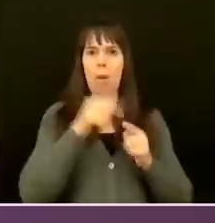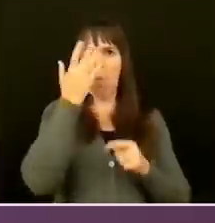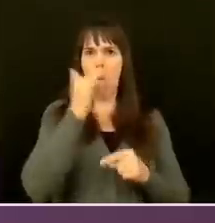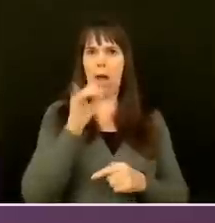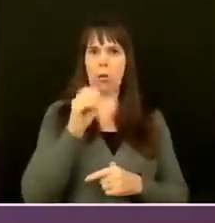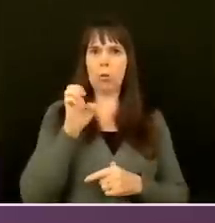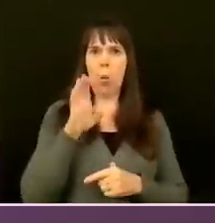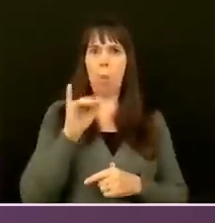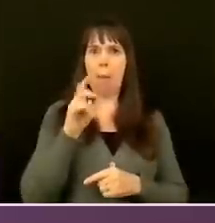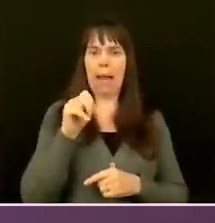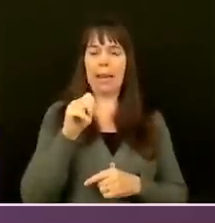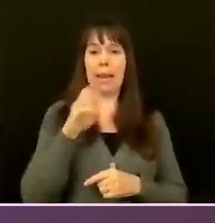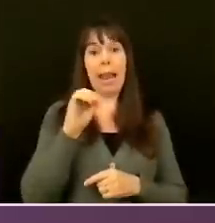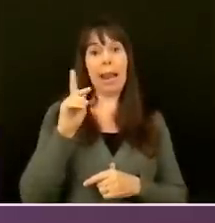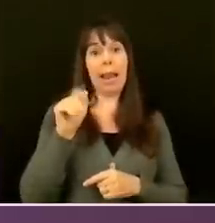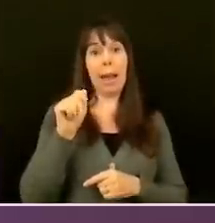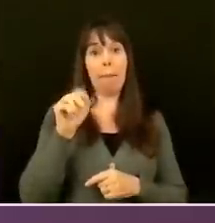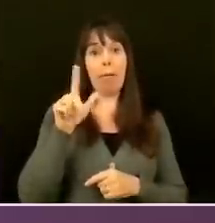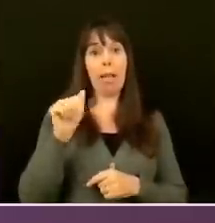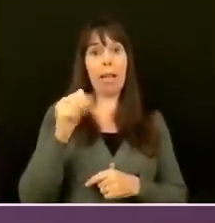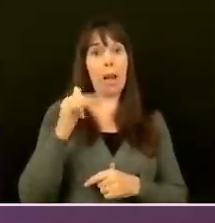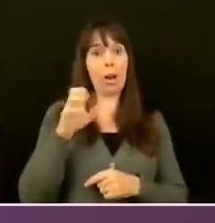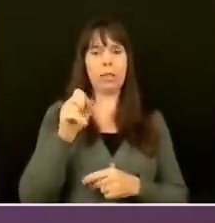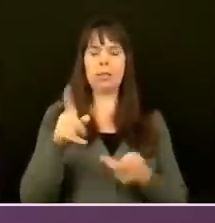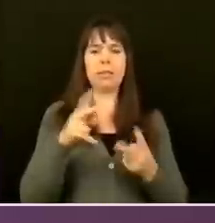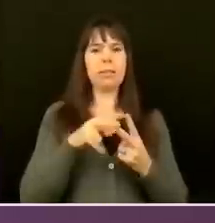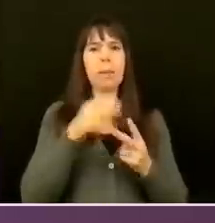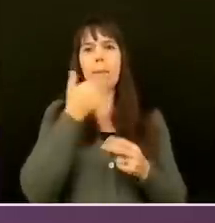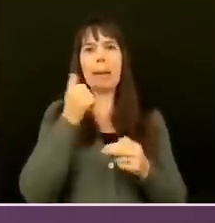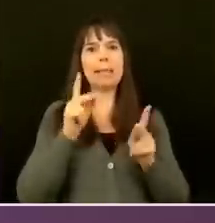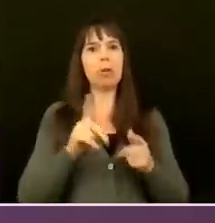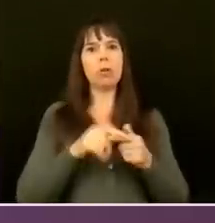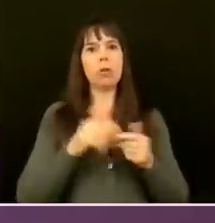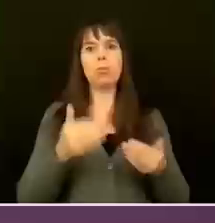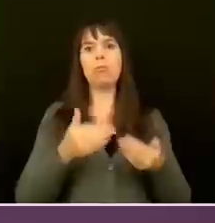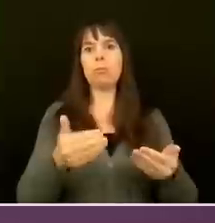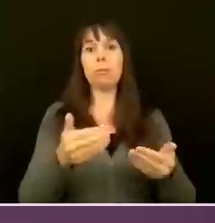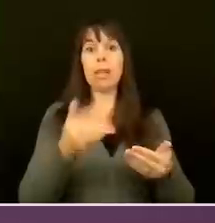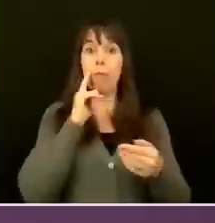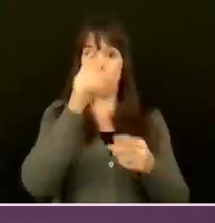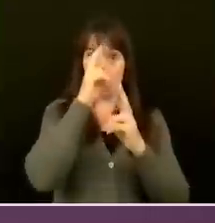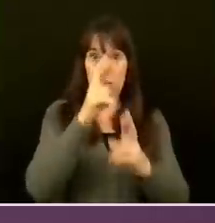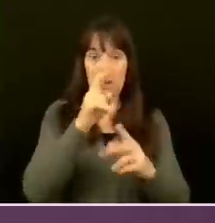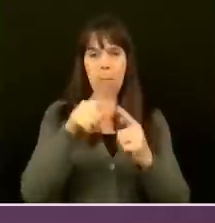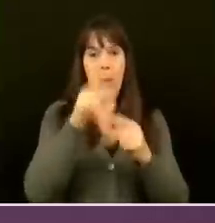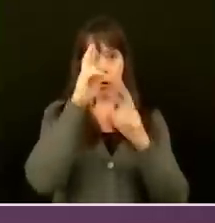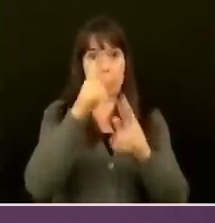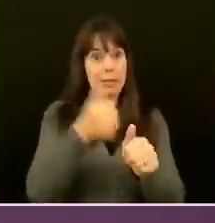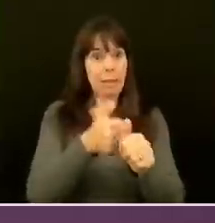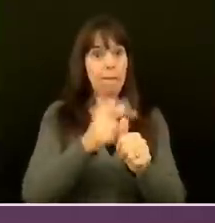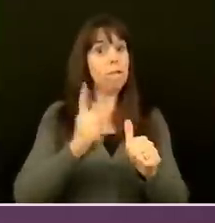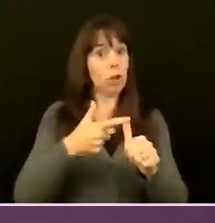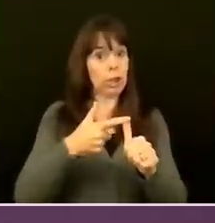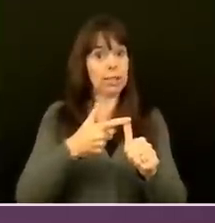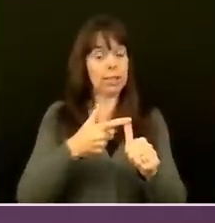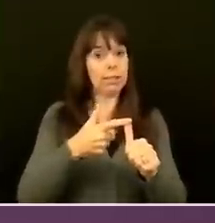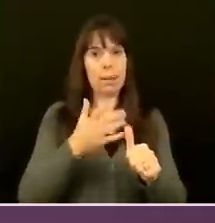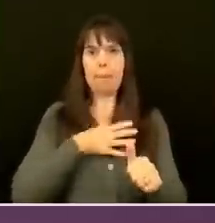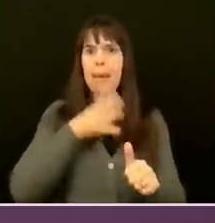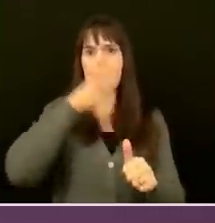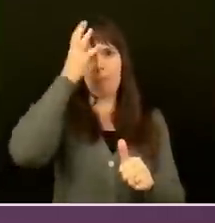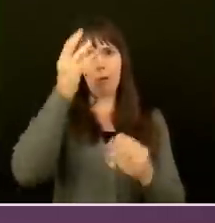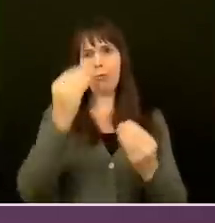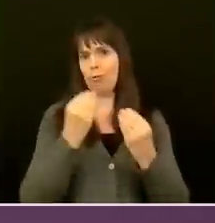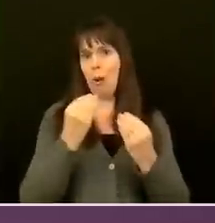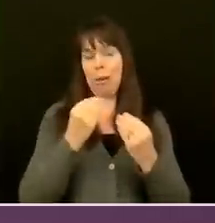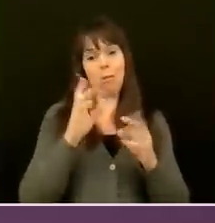Kamala Harris are the best people to take that next step. Because when you look at respect, it's about respecting yourself first, right? My parents taught me this. I